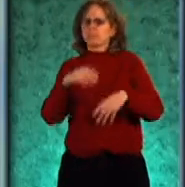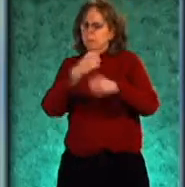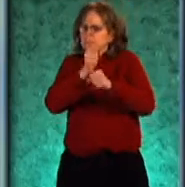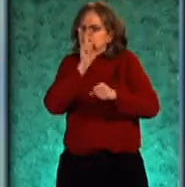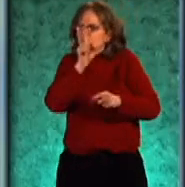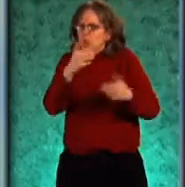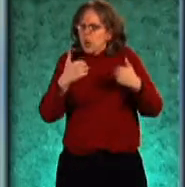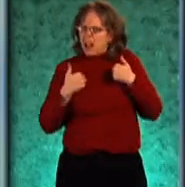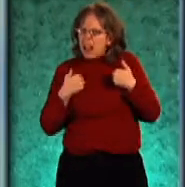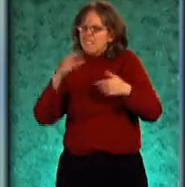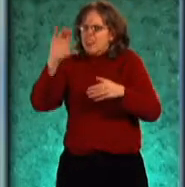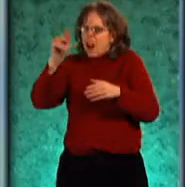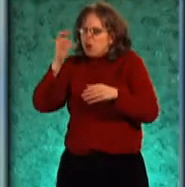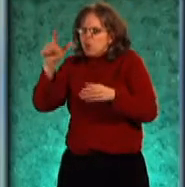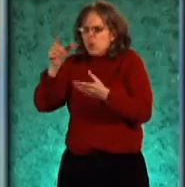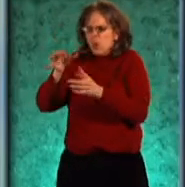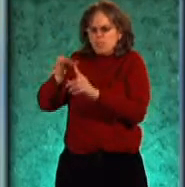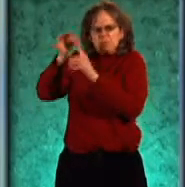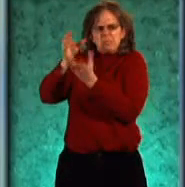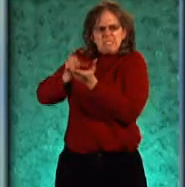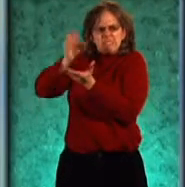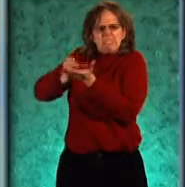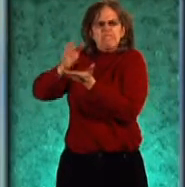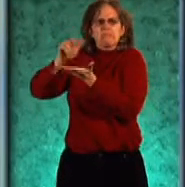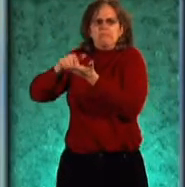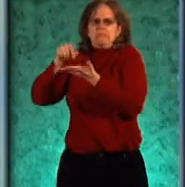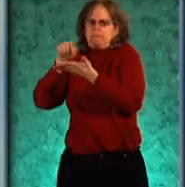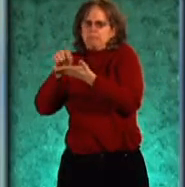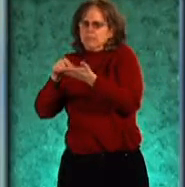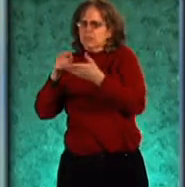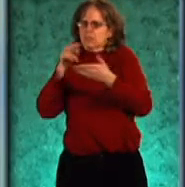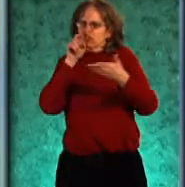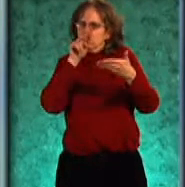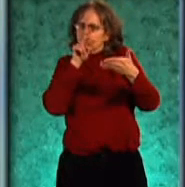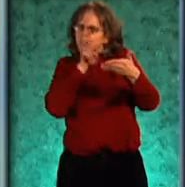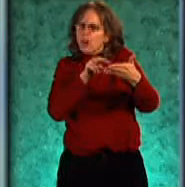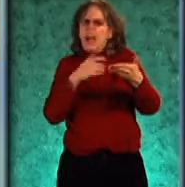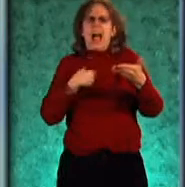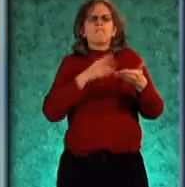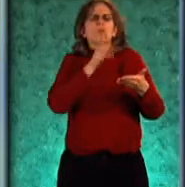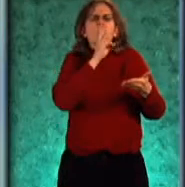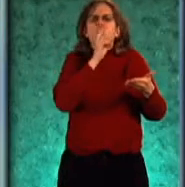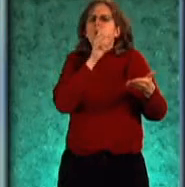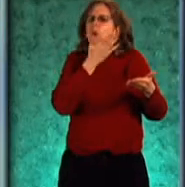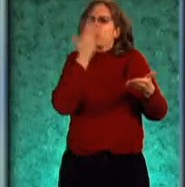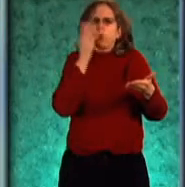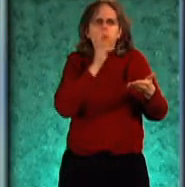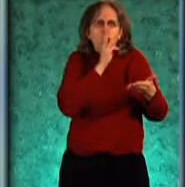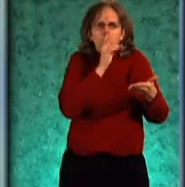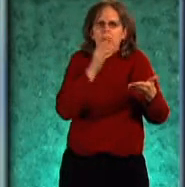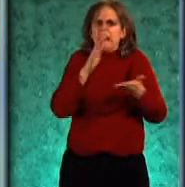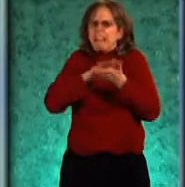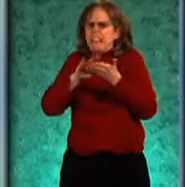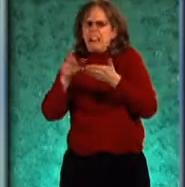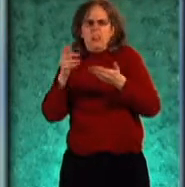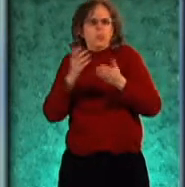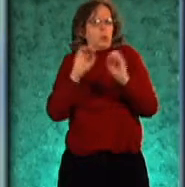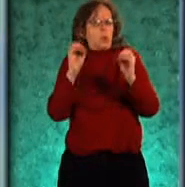have an alcohol-based sanitizer. Some waterless hand cleaners do not contain alcohol and they do not work as